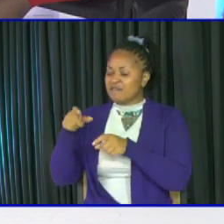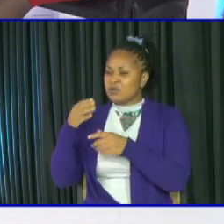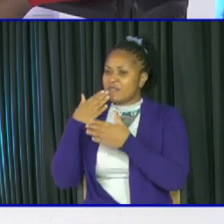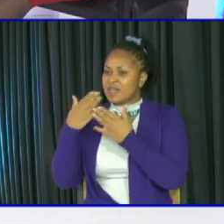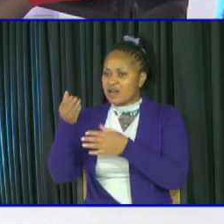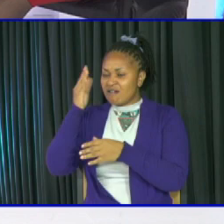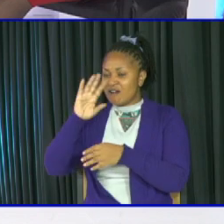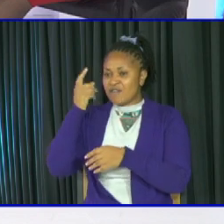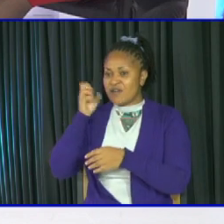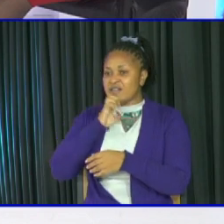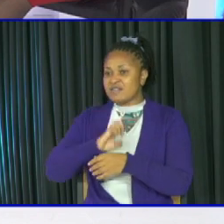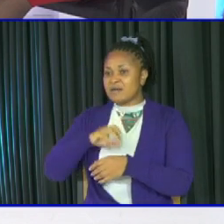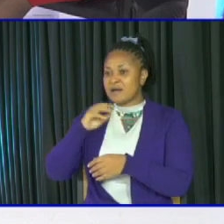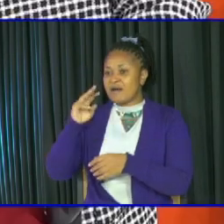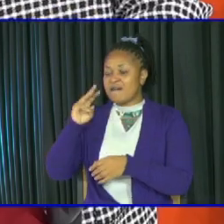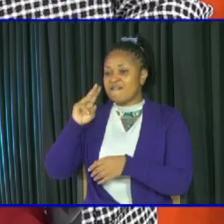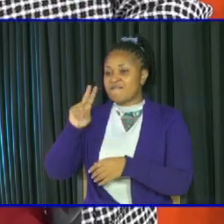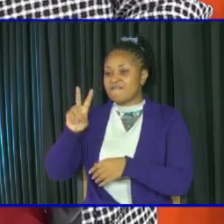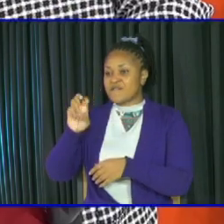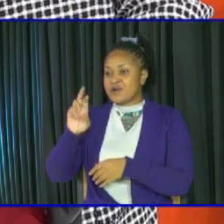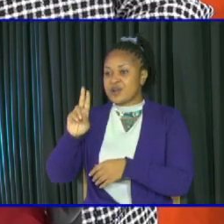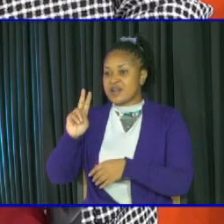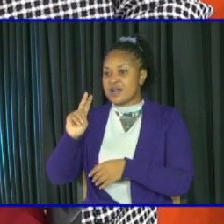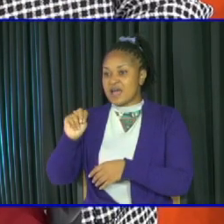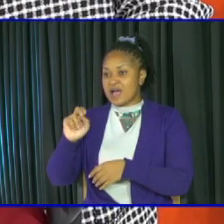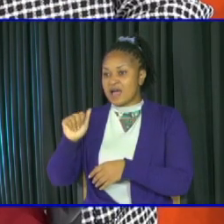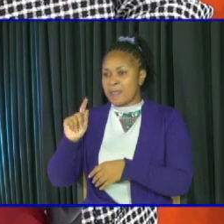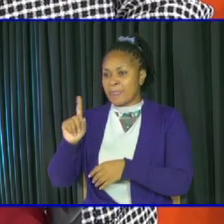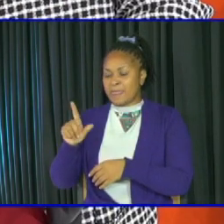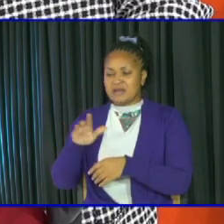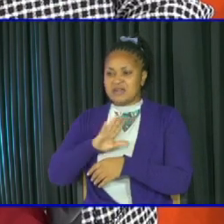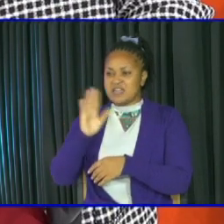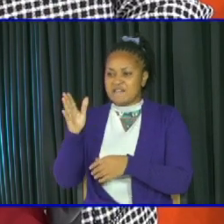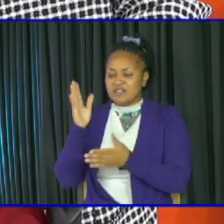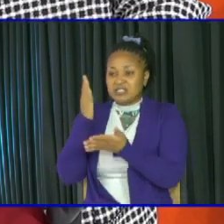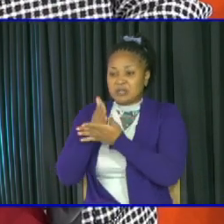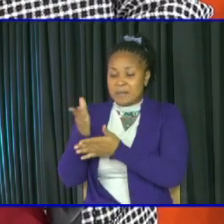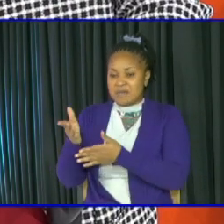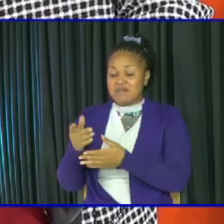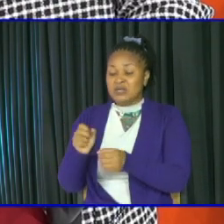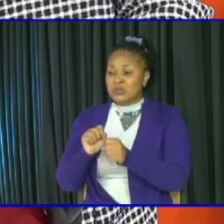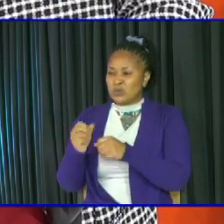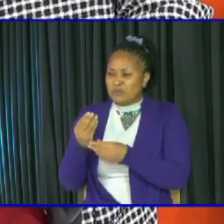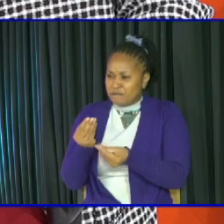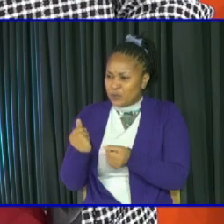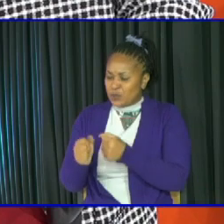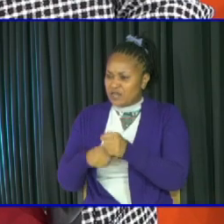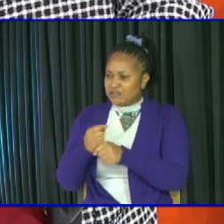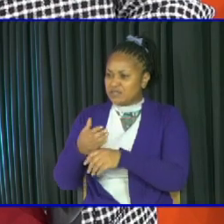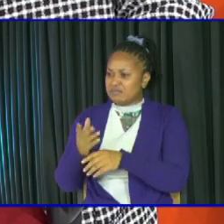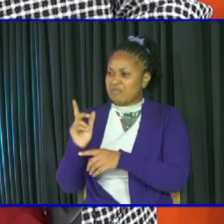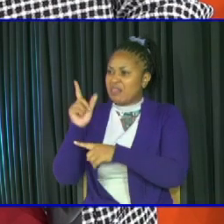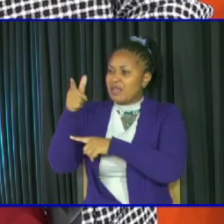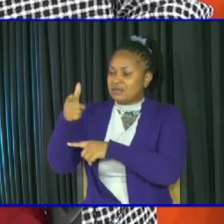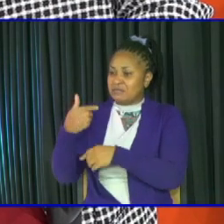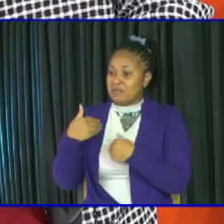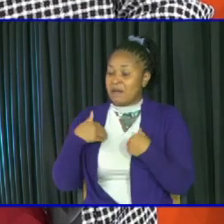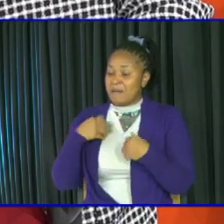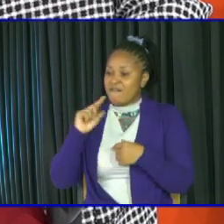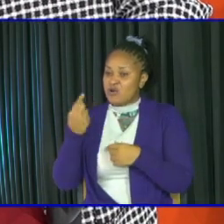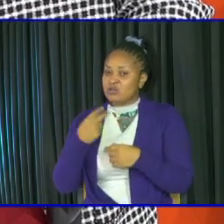Yes, that didn't deter him. Yeah. Yeah, and so, you know, a few years later, I had my first